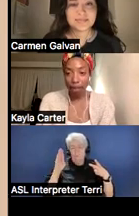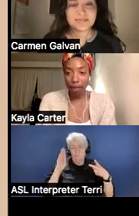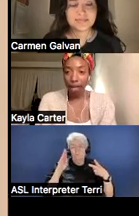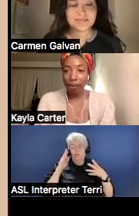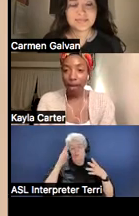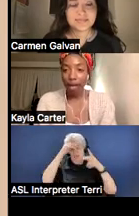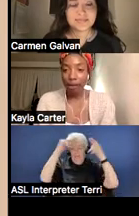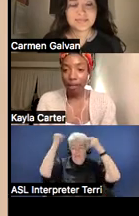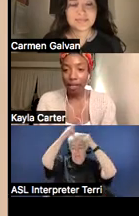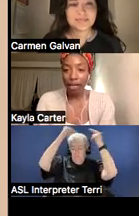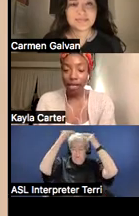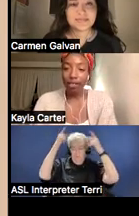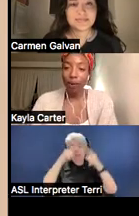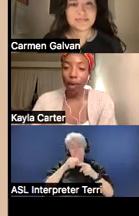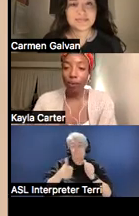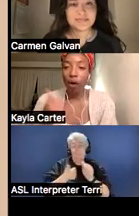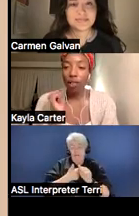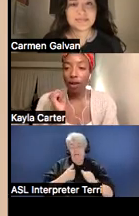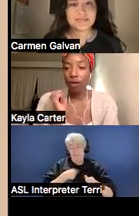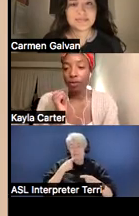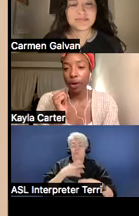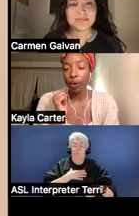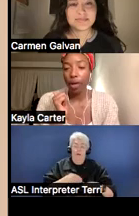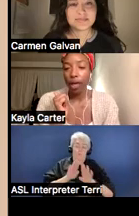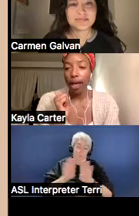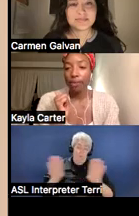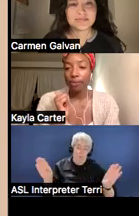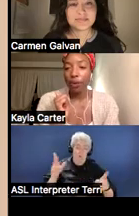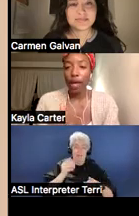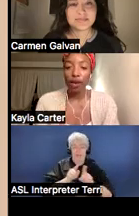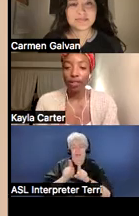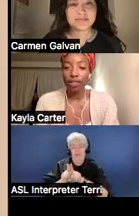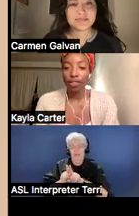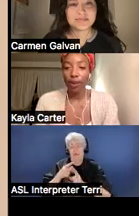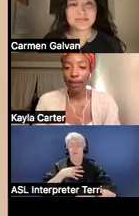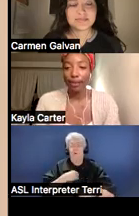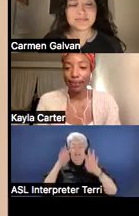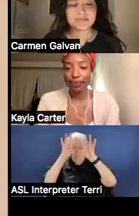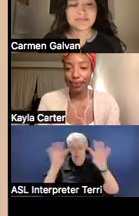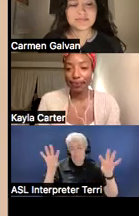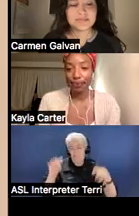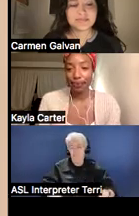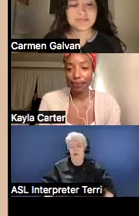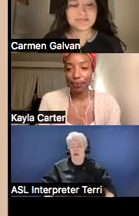wrap, and behind me is a white wall and also white curtains as well.